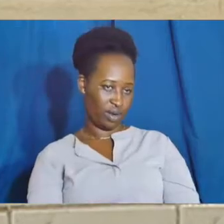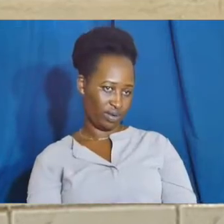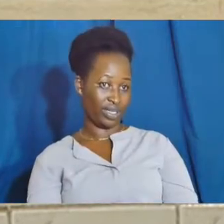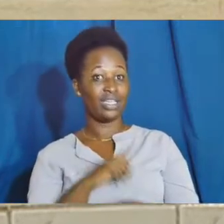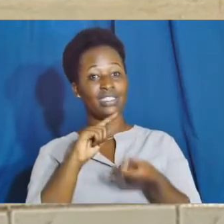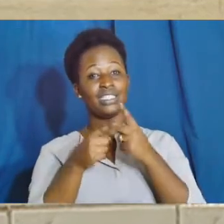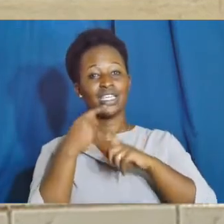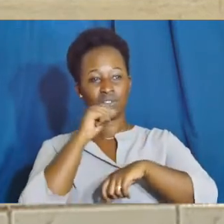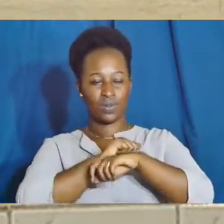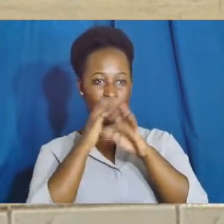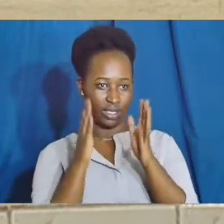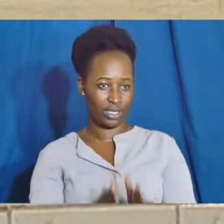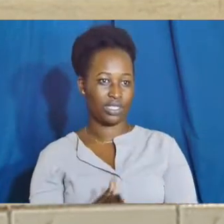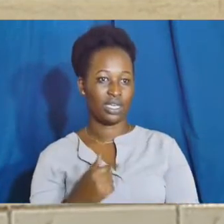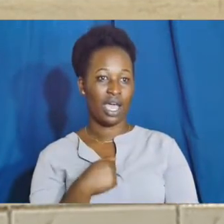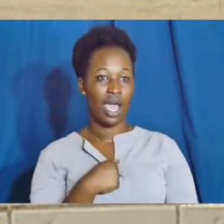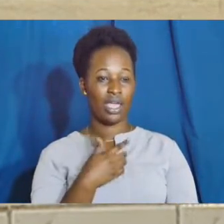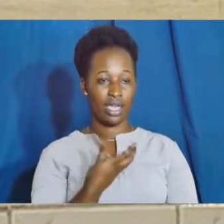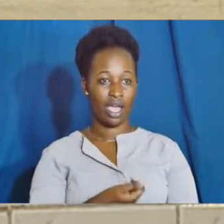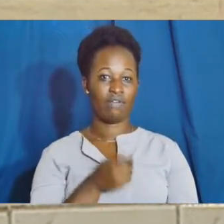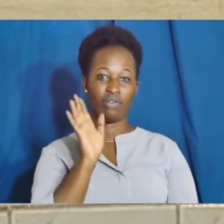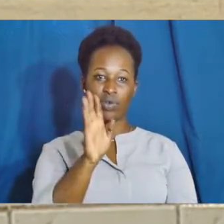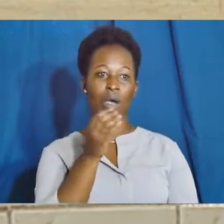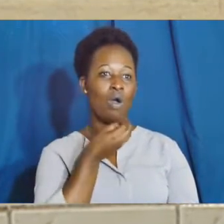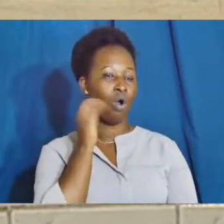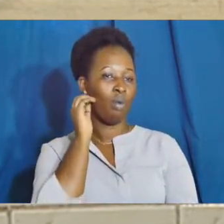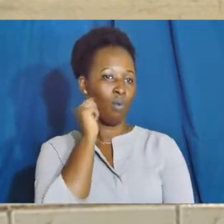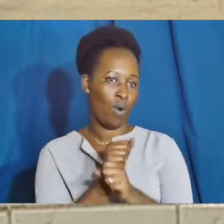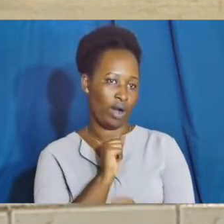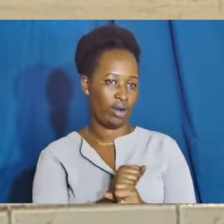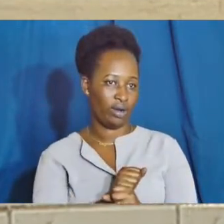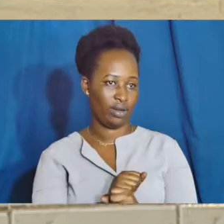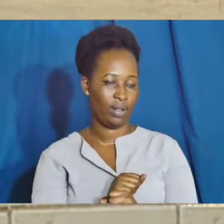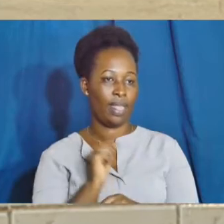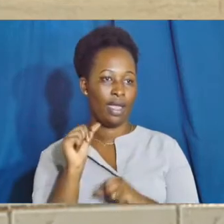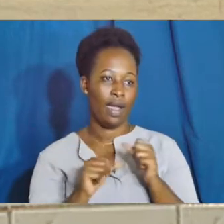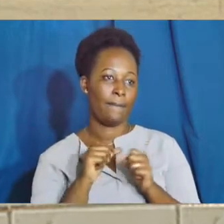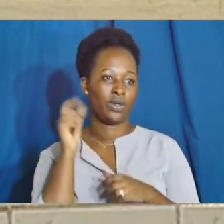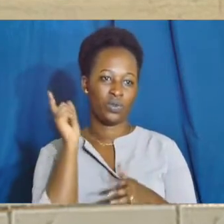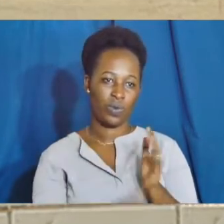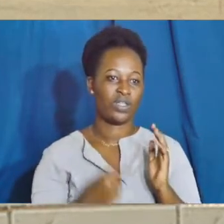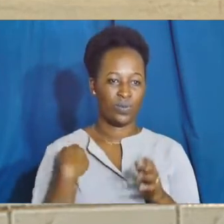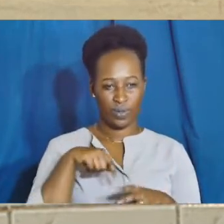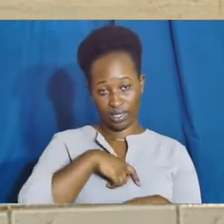Dear students, I have your homework here about what we have